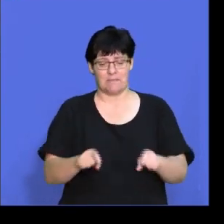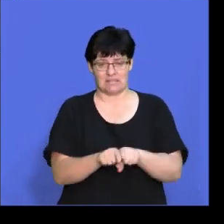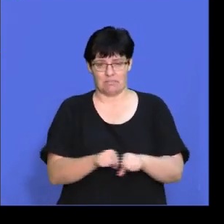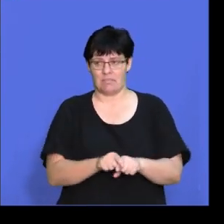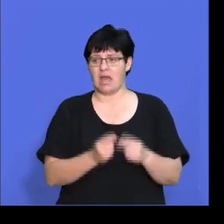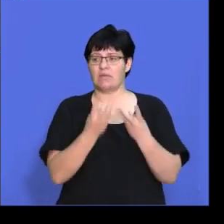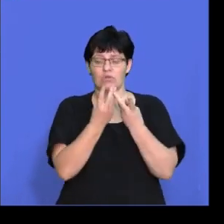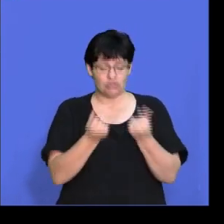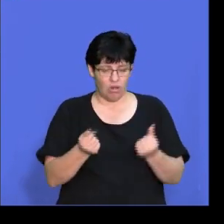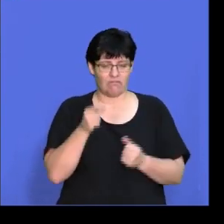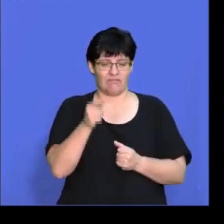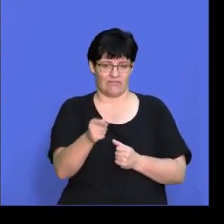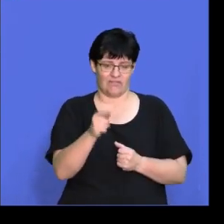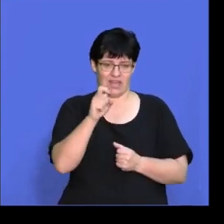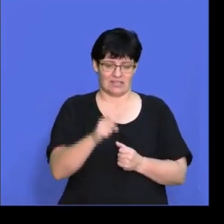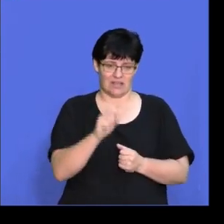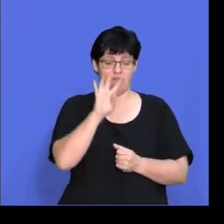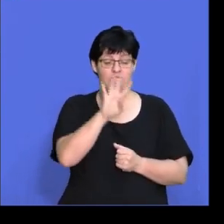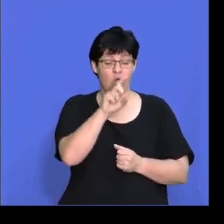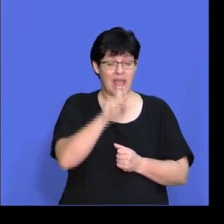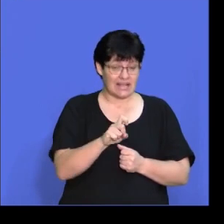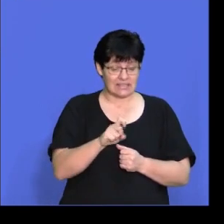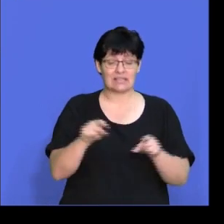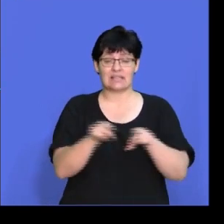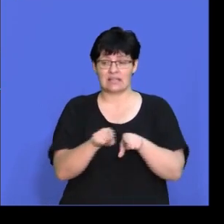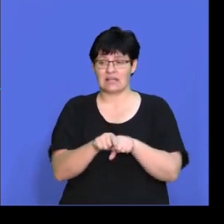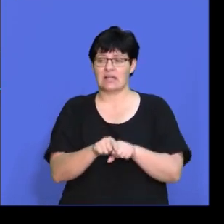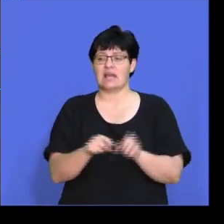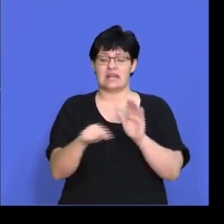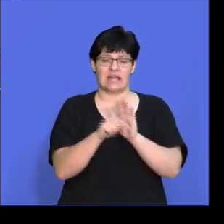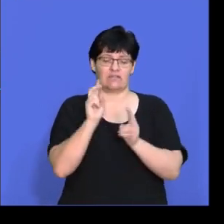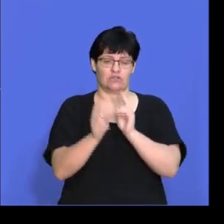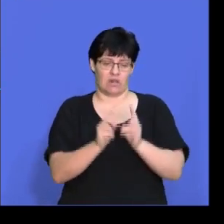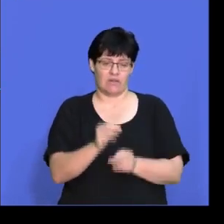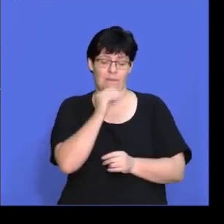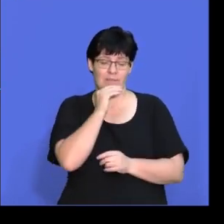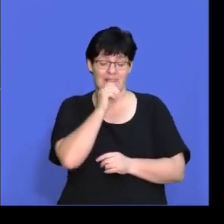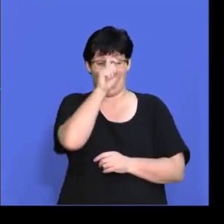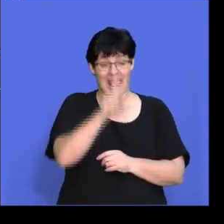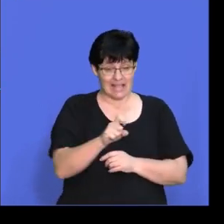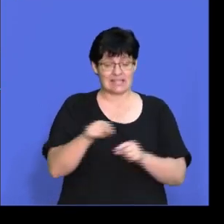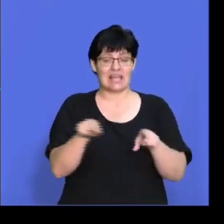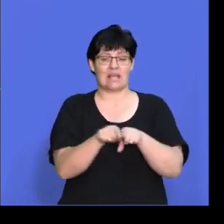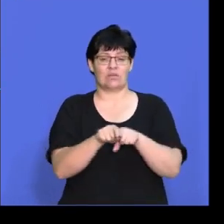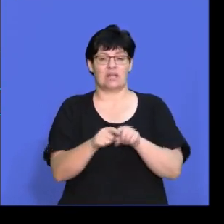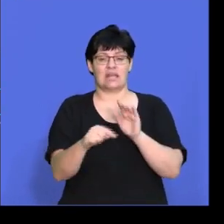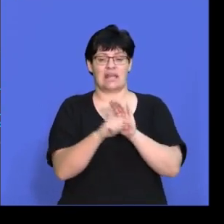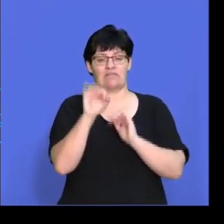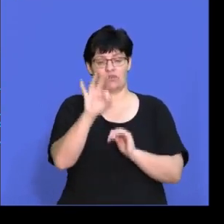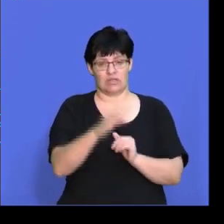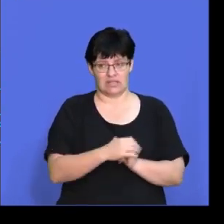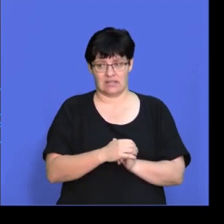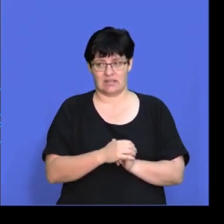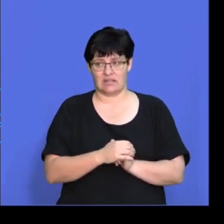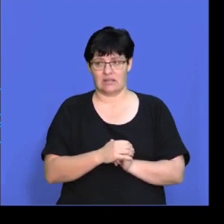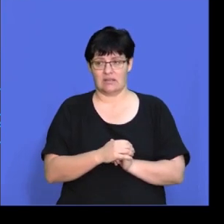we can solve for x. So we have 4x is equal to negative 12, which means that x is equal to negative